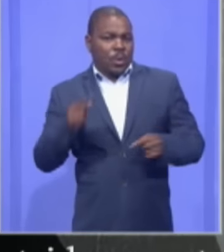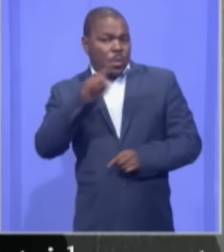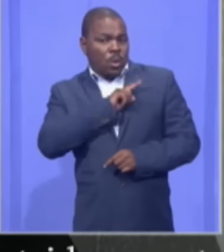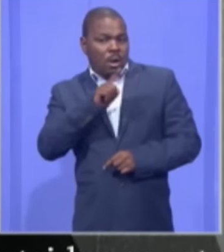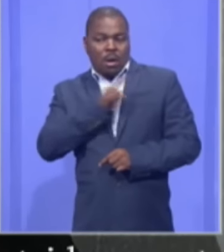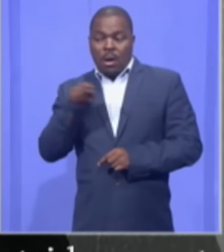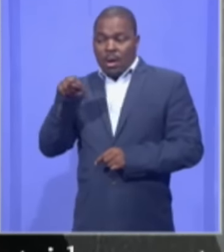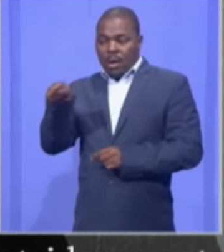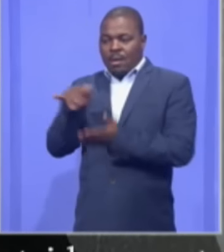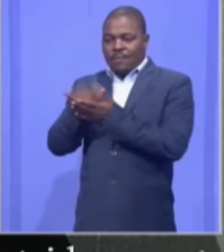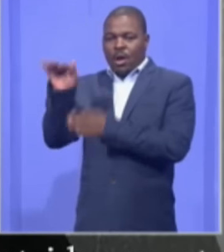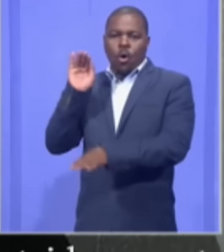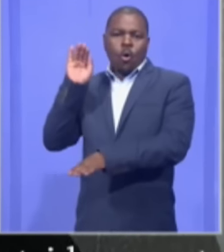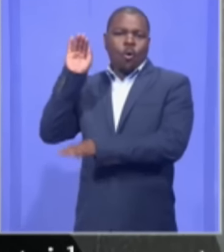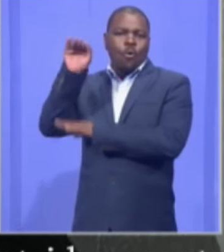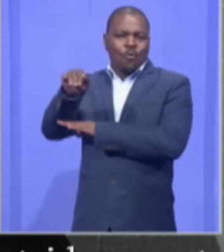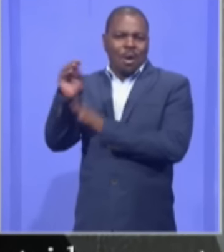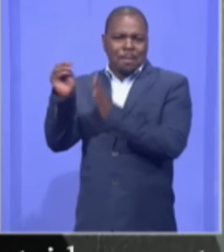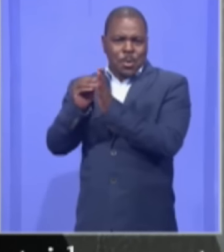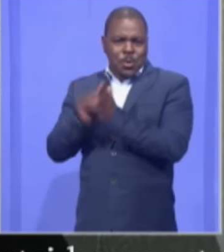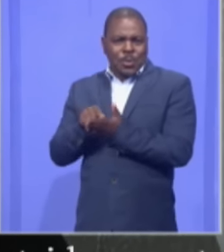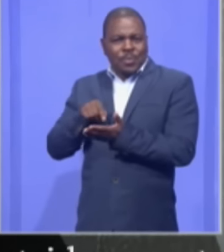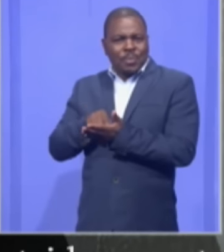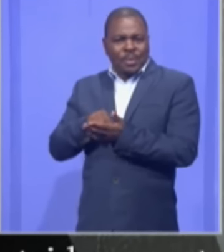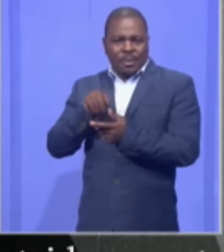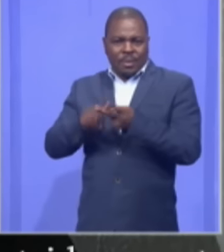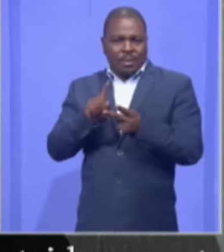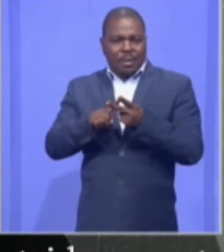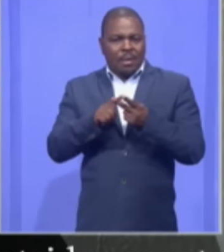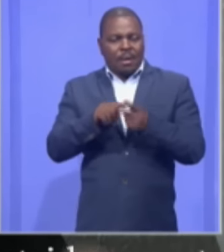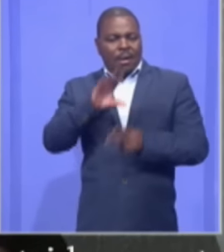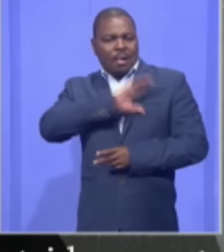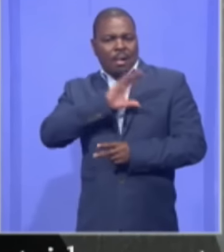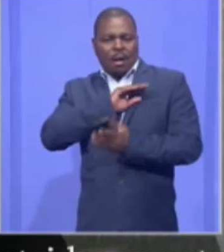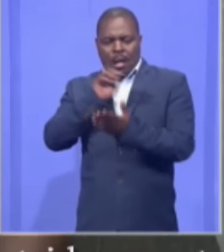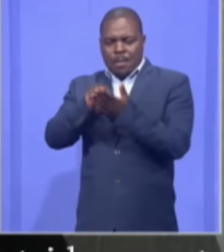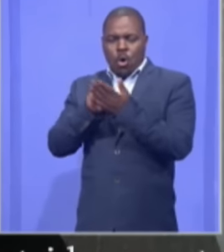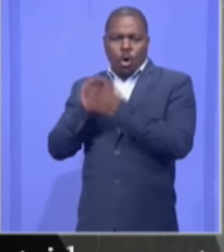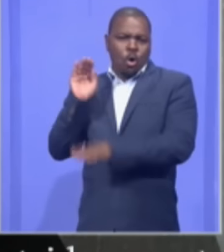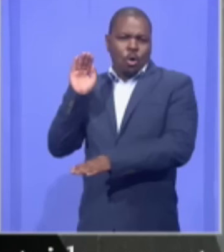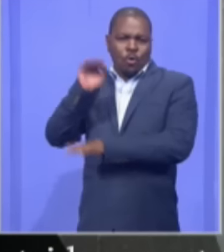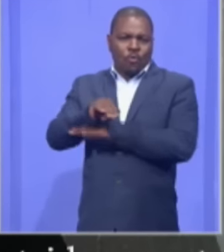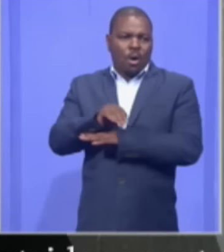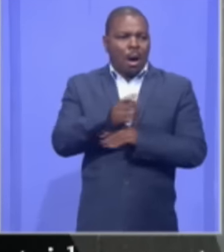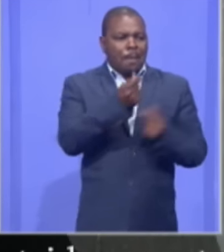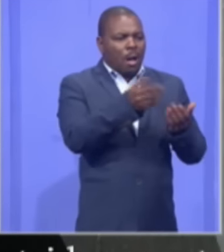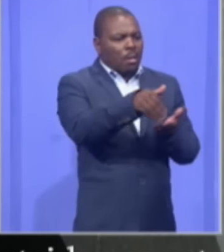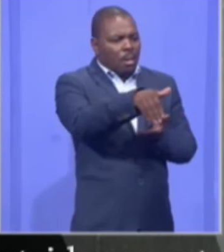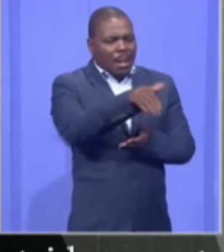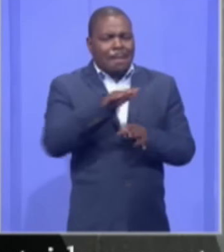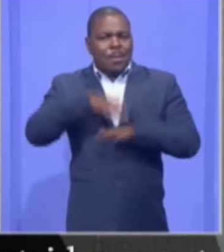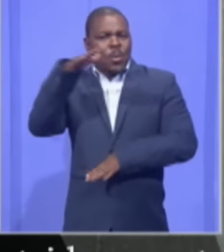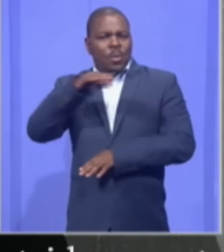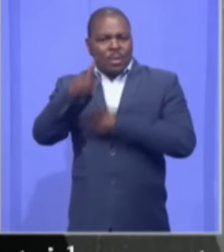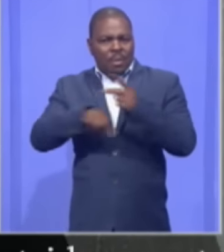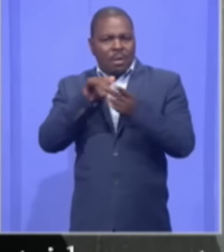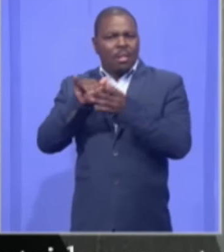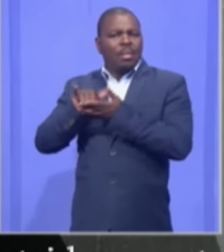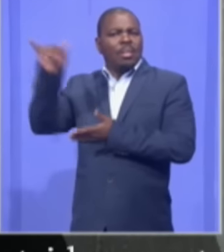di overbookilwe kgotsa go na le di-consumers tse dintsi tse ba di tsereng kgotsa ba tsereng madi mo go bone gore ba kgone go